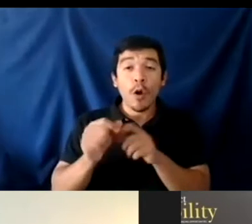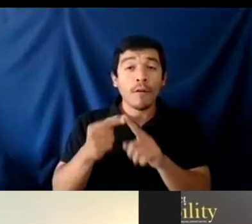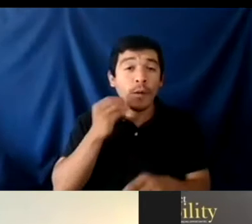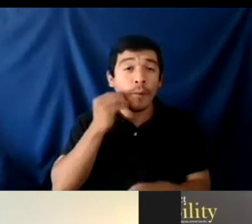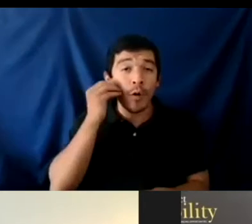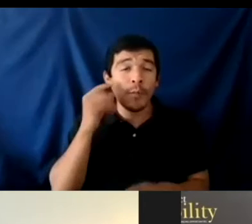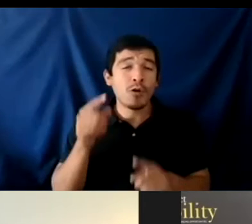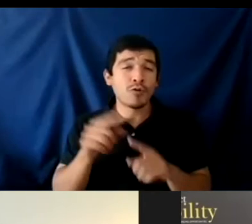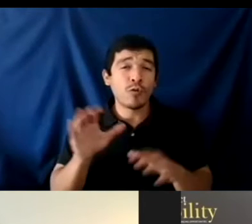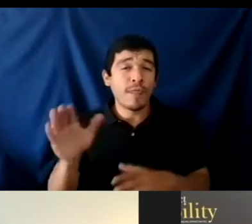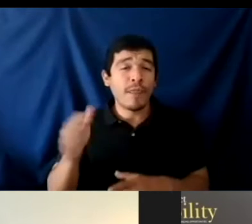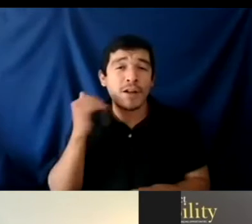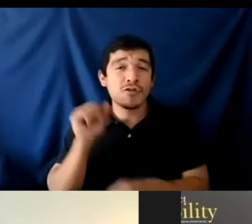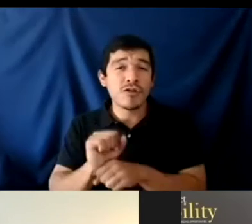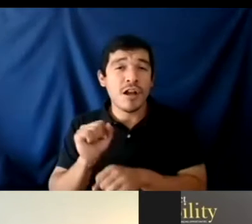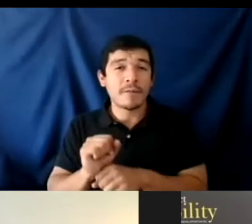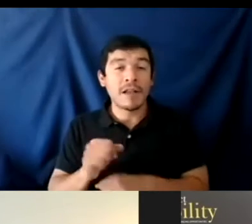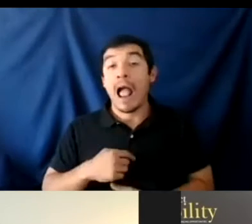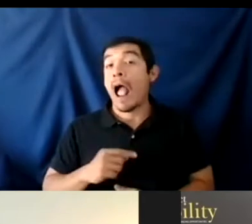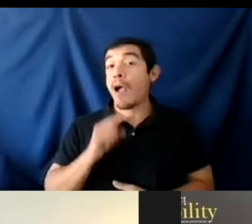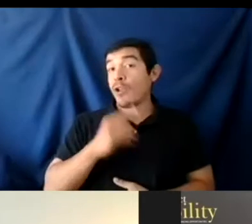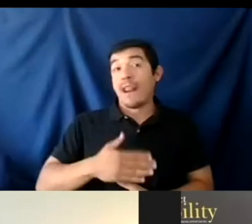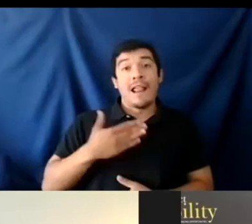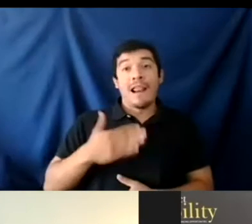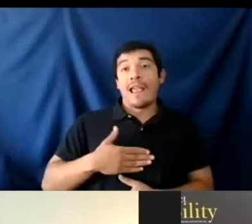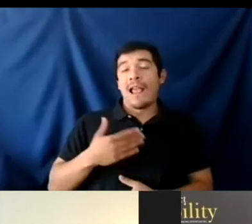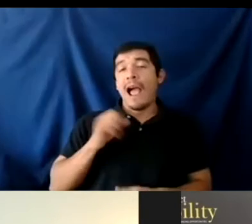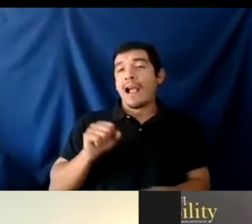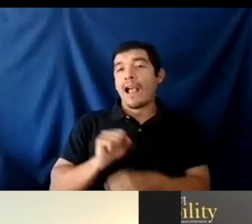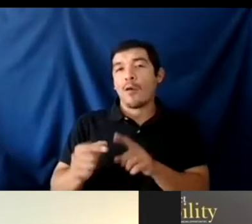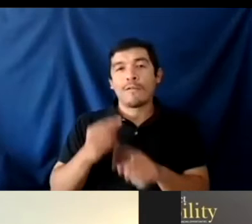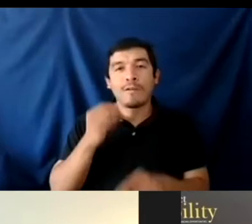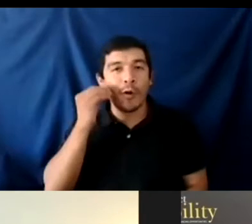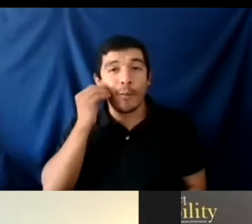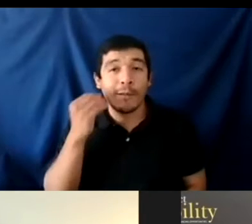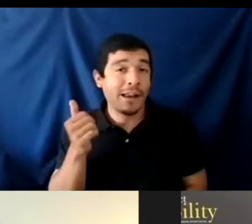can. I, for one, am so glad that I get to telework every single day.